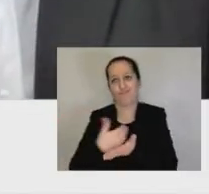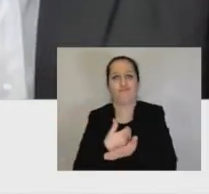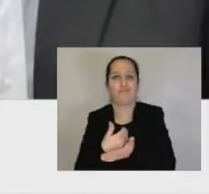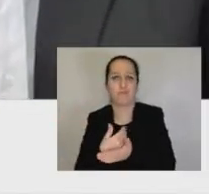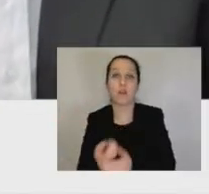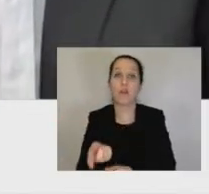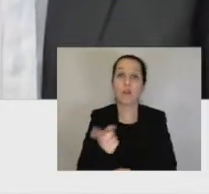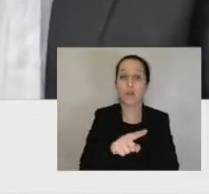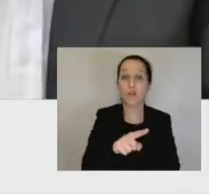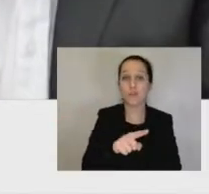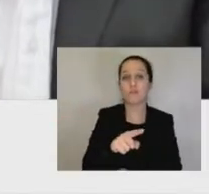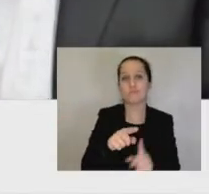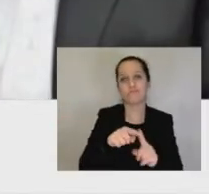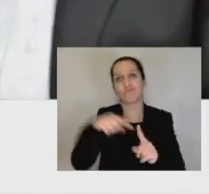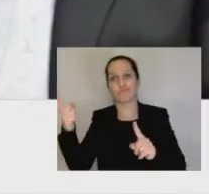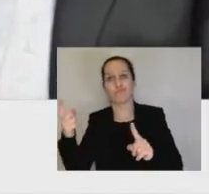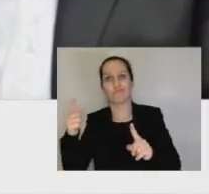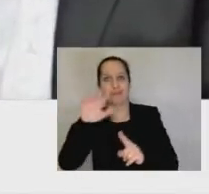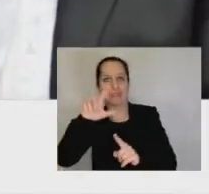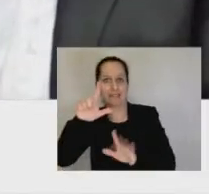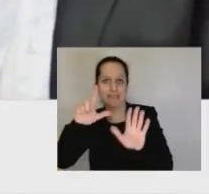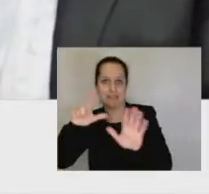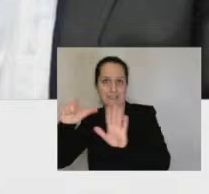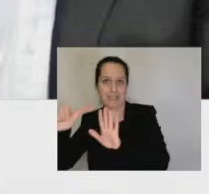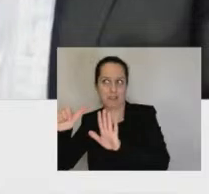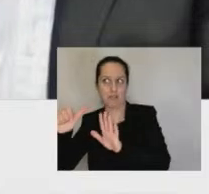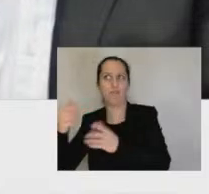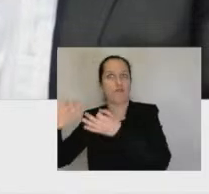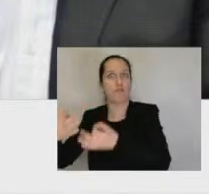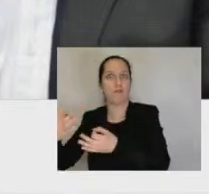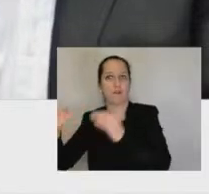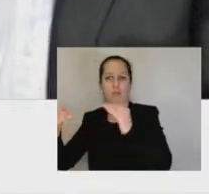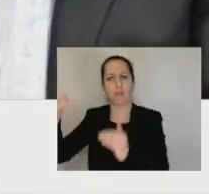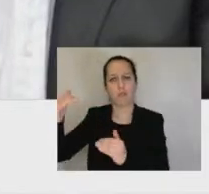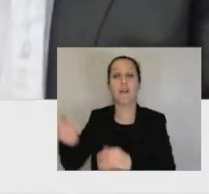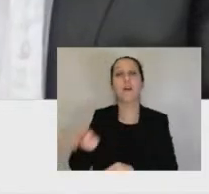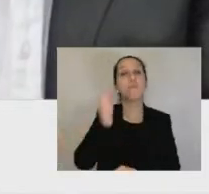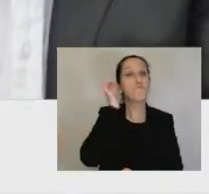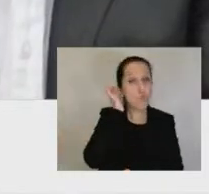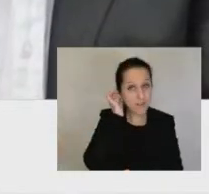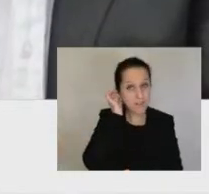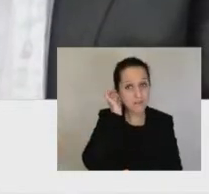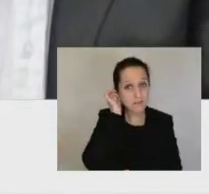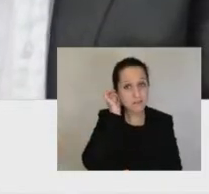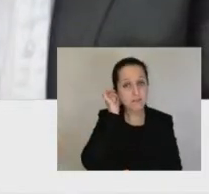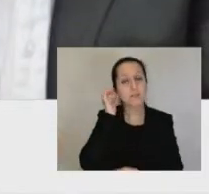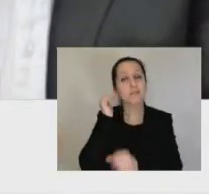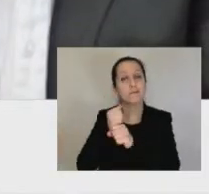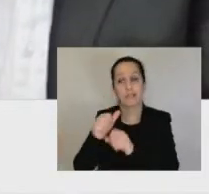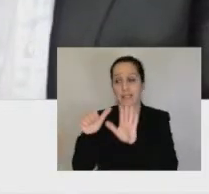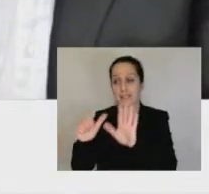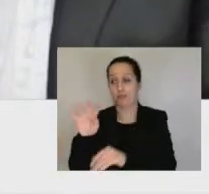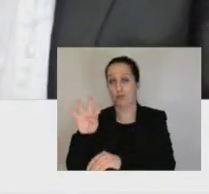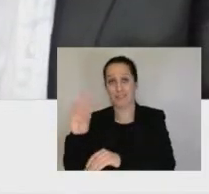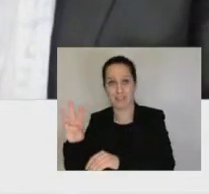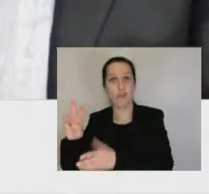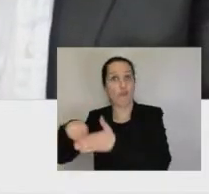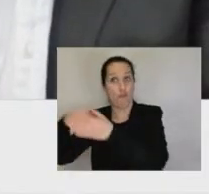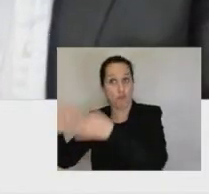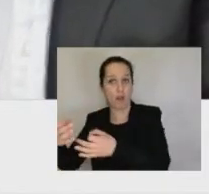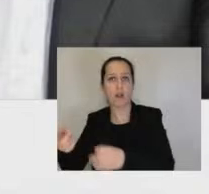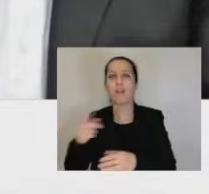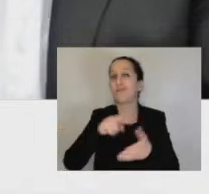male income drops to 337, and the female earnings drop to 226 when compared to